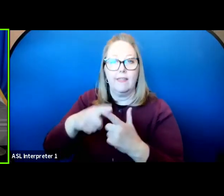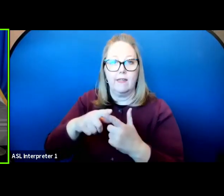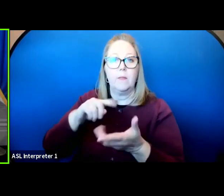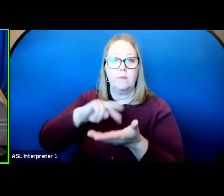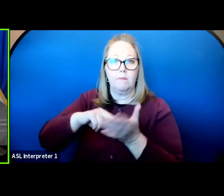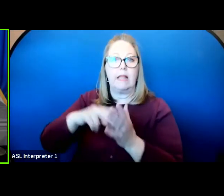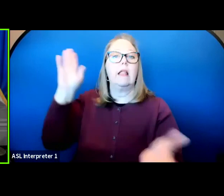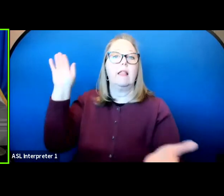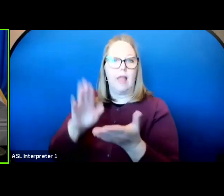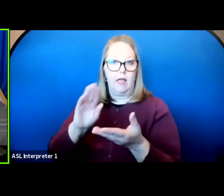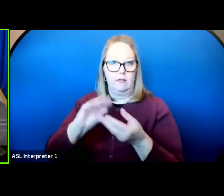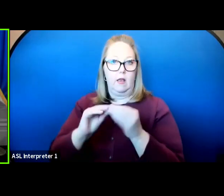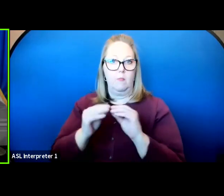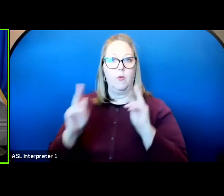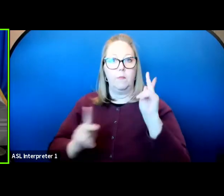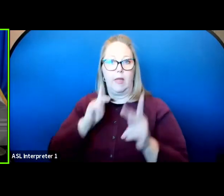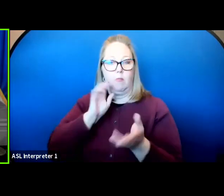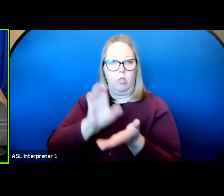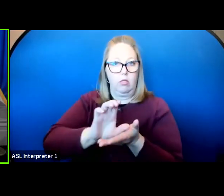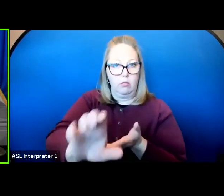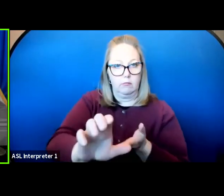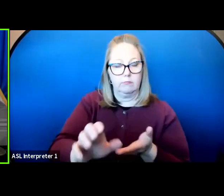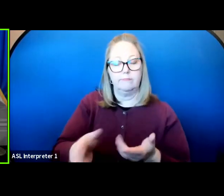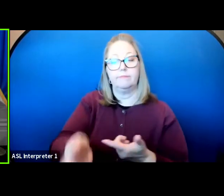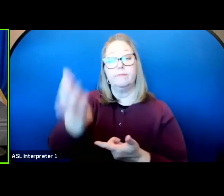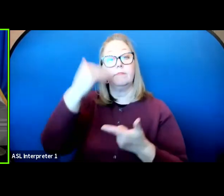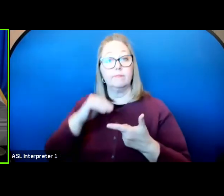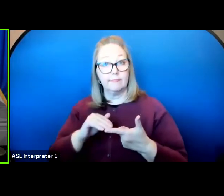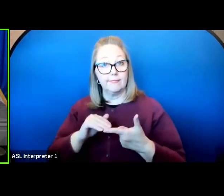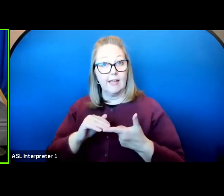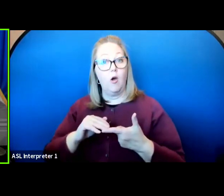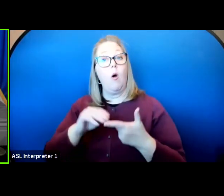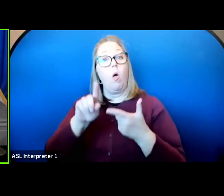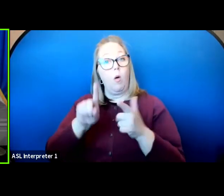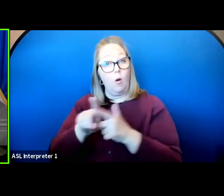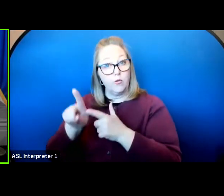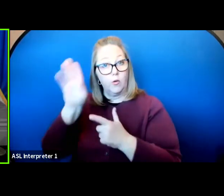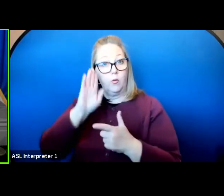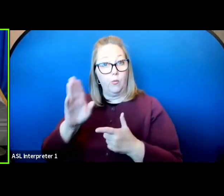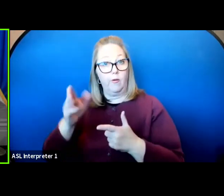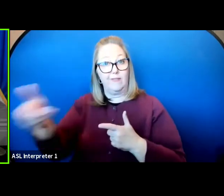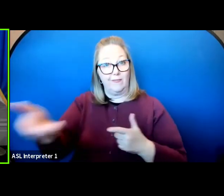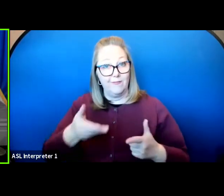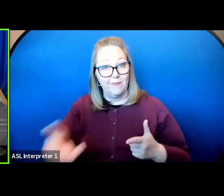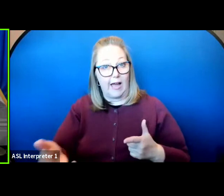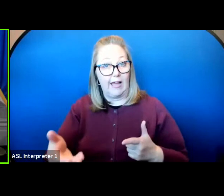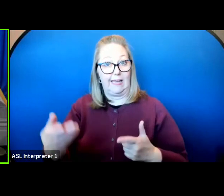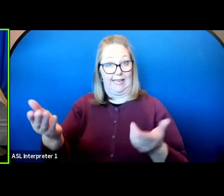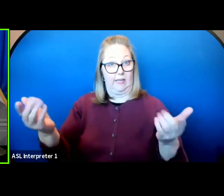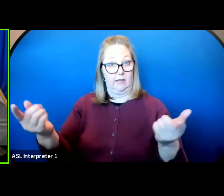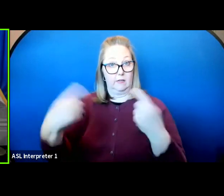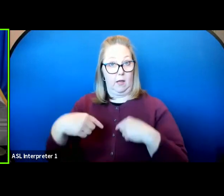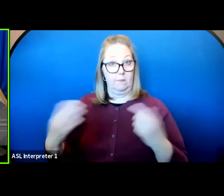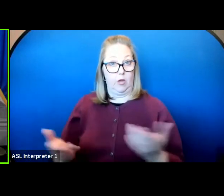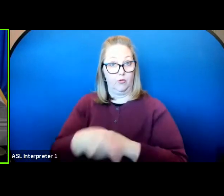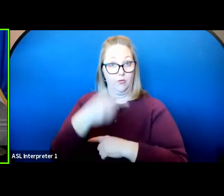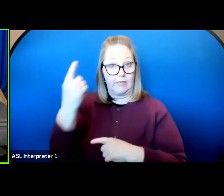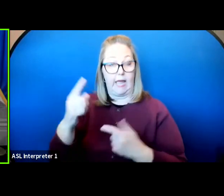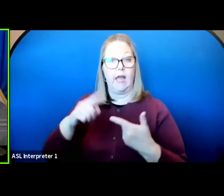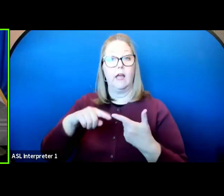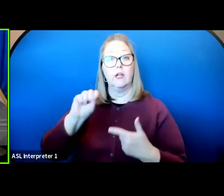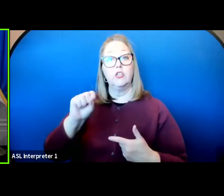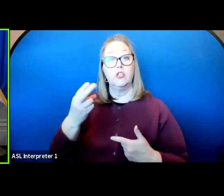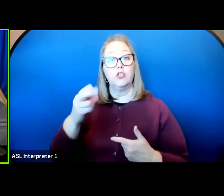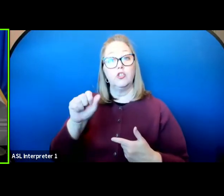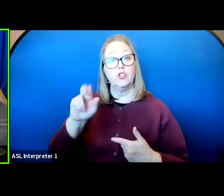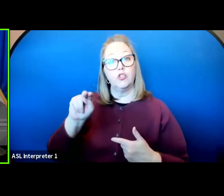Shannon Chambers from Home Means Nevada, who will share more information on plans for the next 2 months. Finally, we